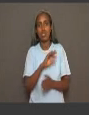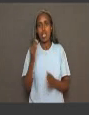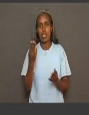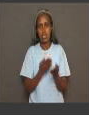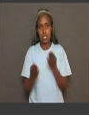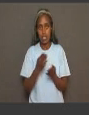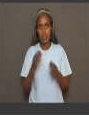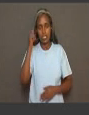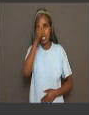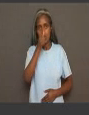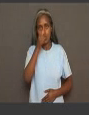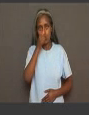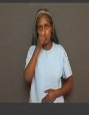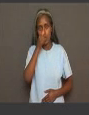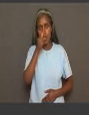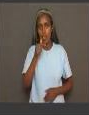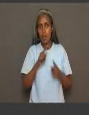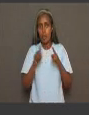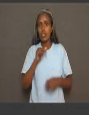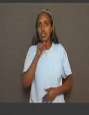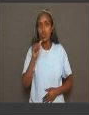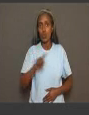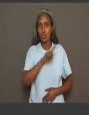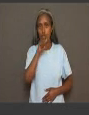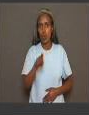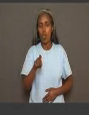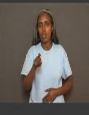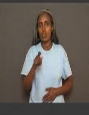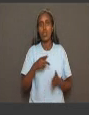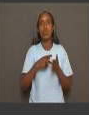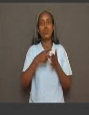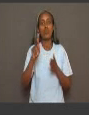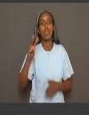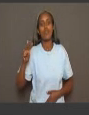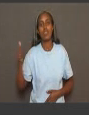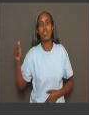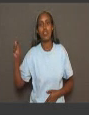Ethiopia but are not required to pay the VAT.